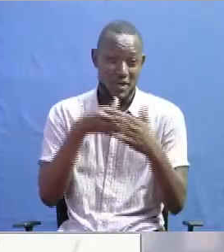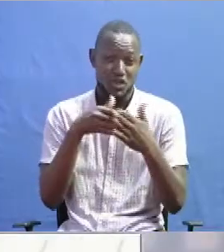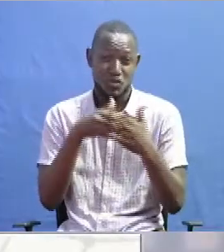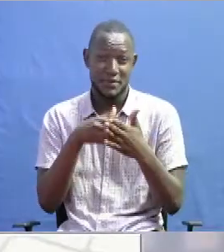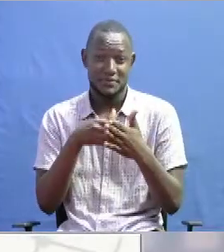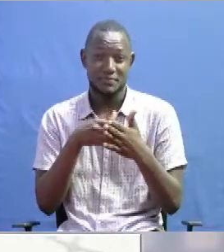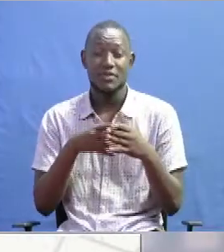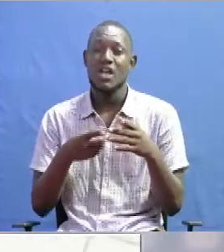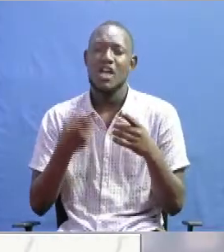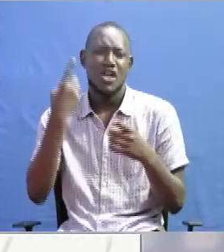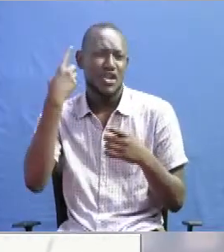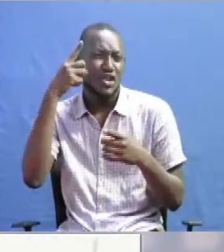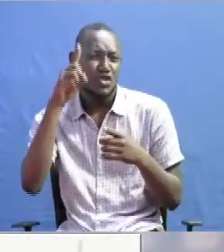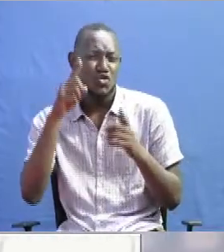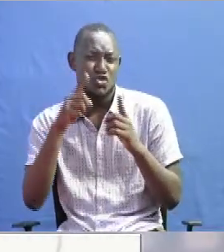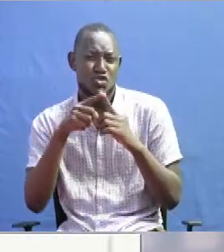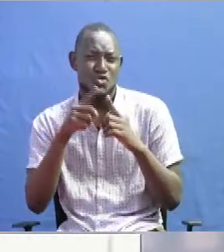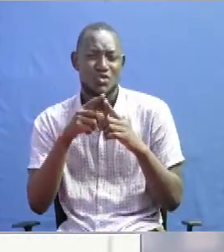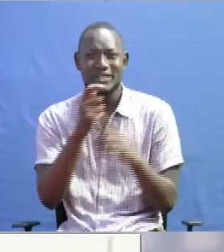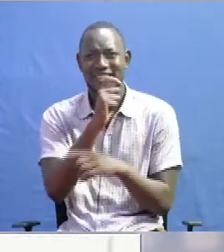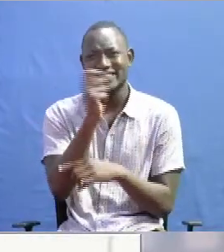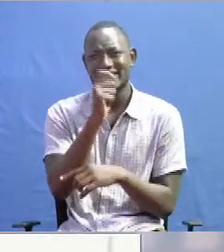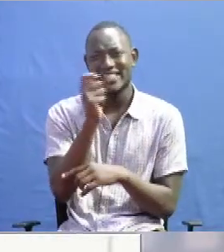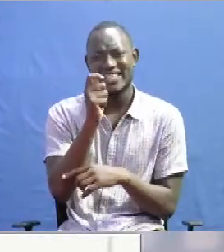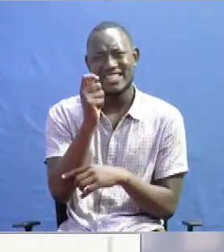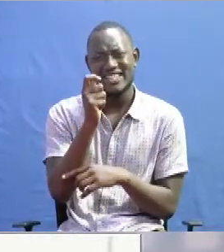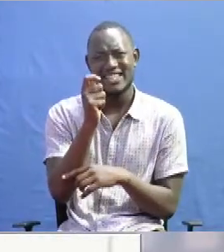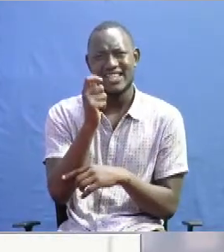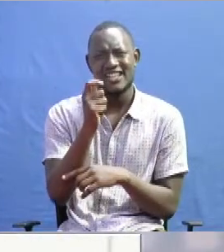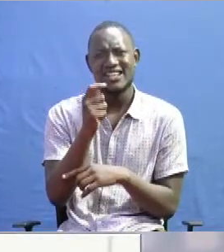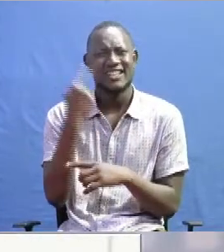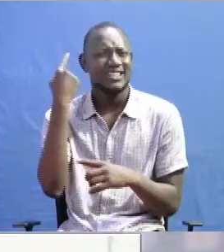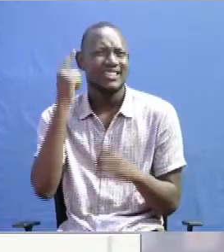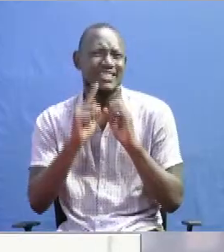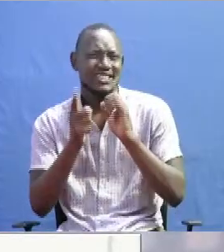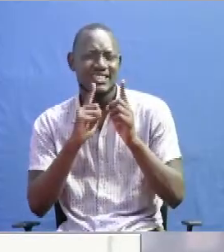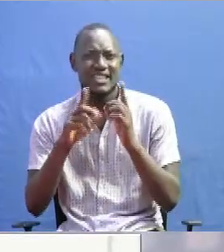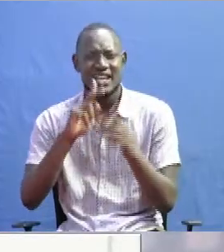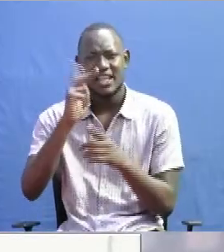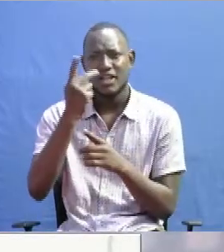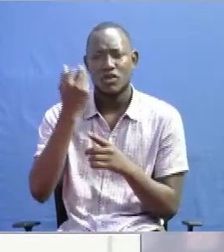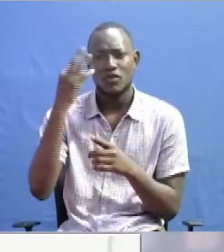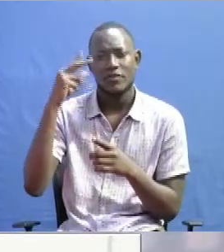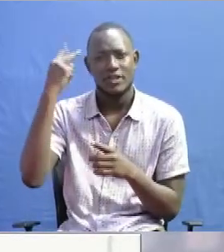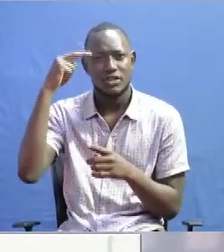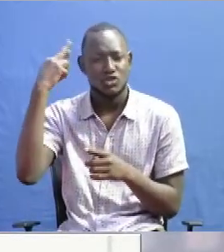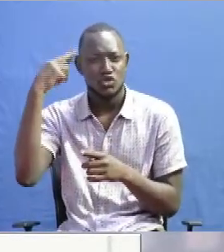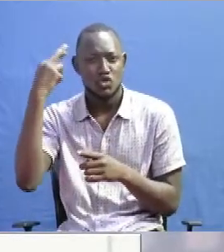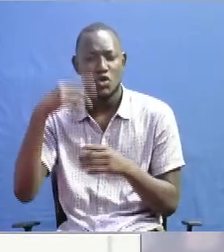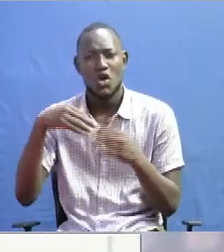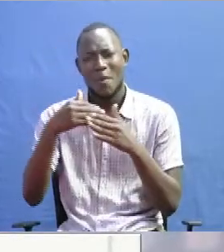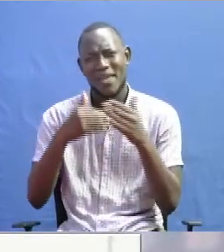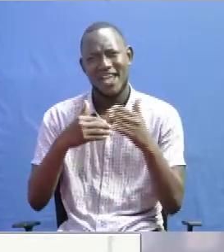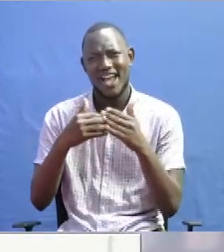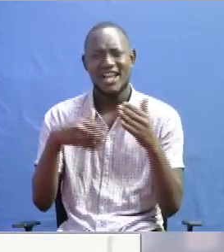did Tanzania actually notify Kenya of the reason behind the deportation